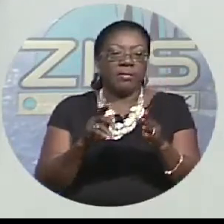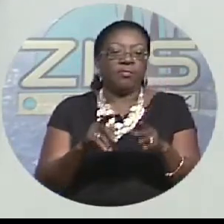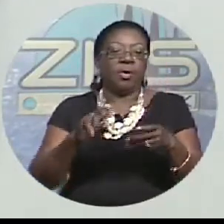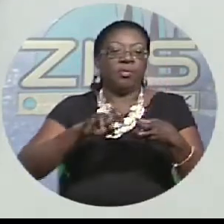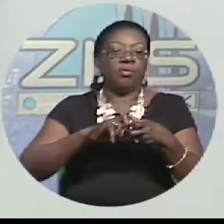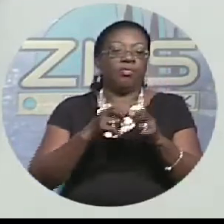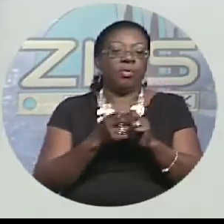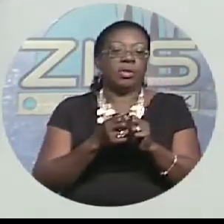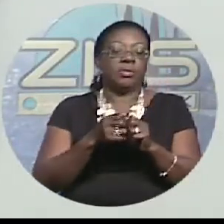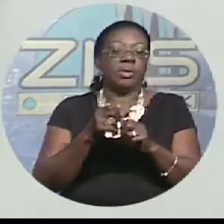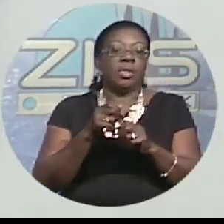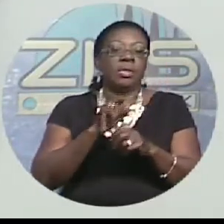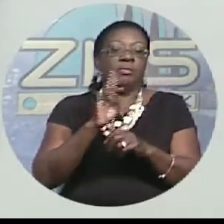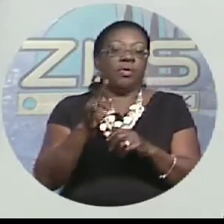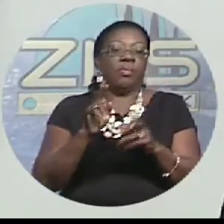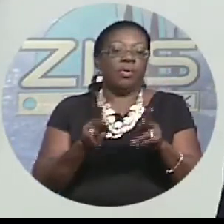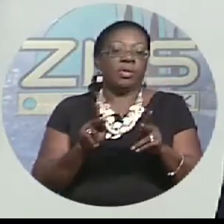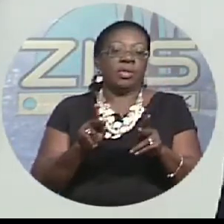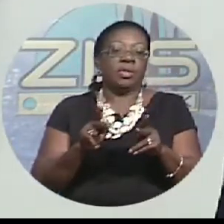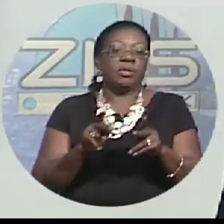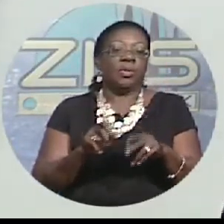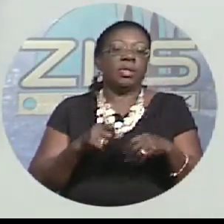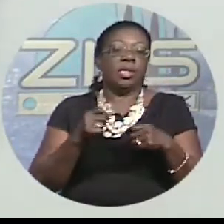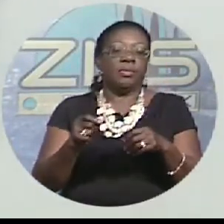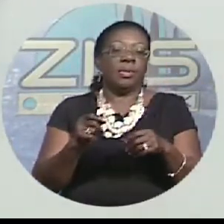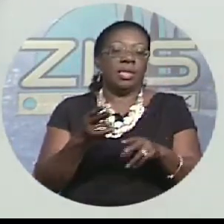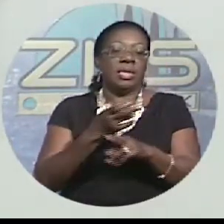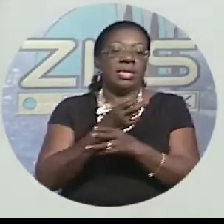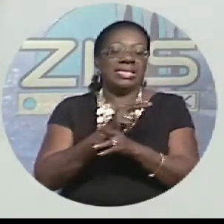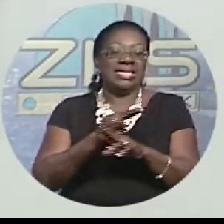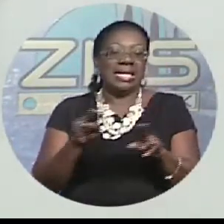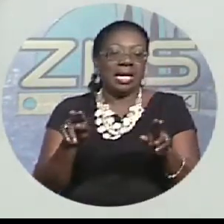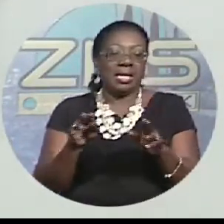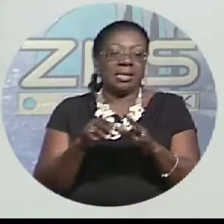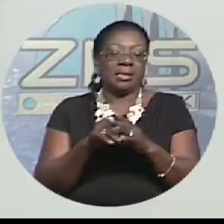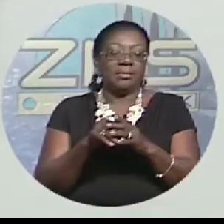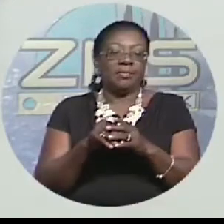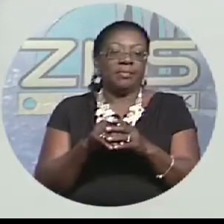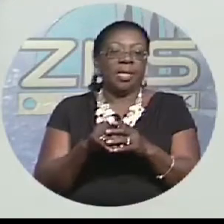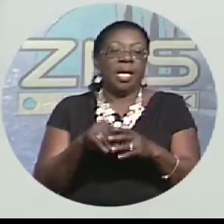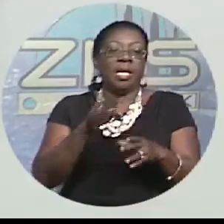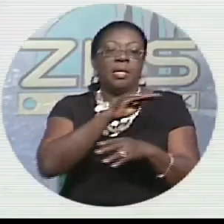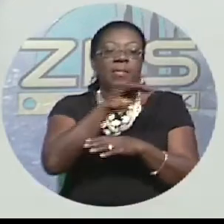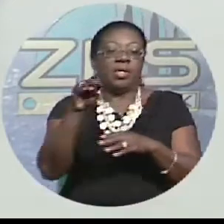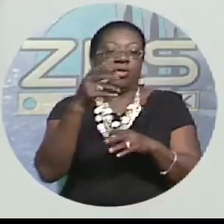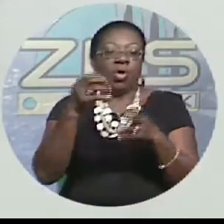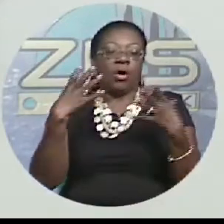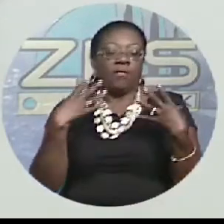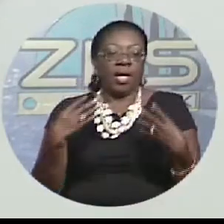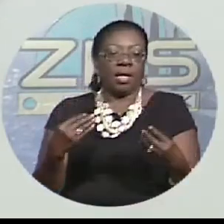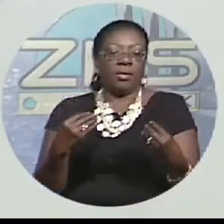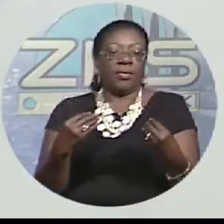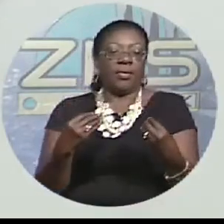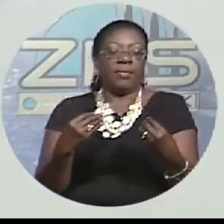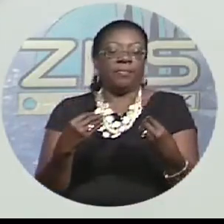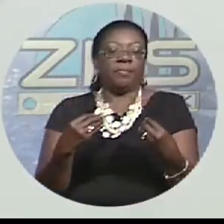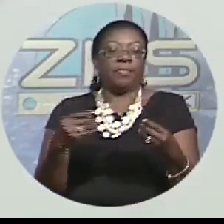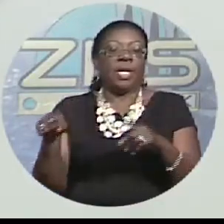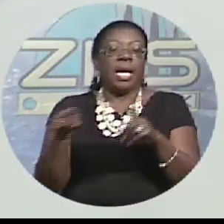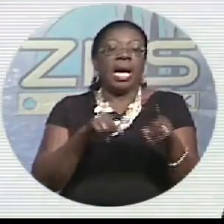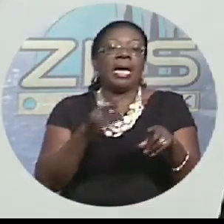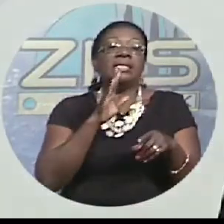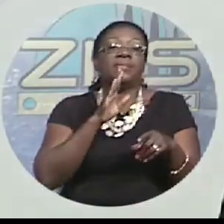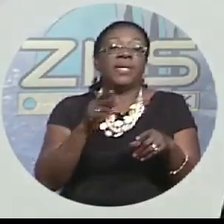to persons were deliberately denied. The Ministry of Health has